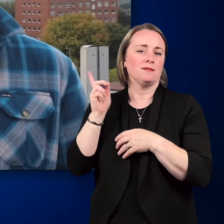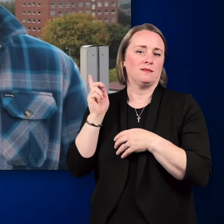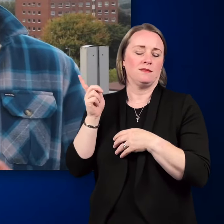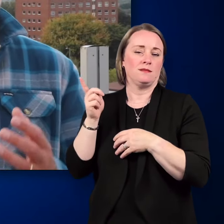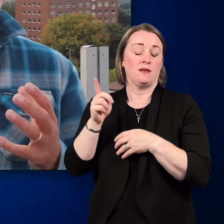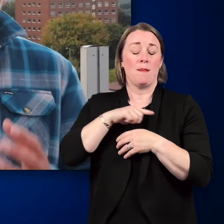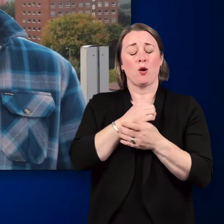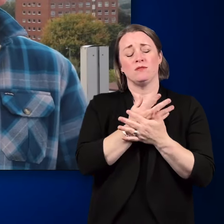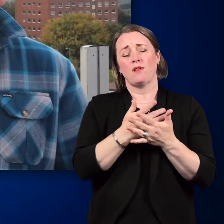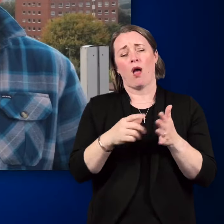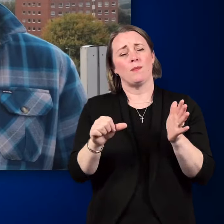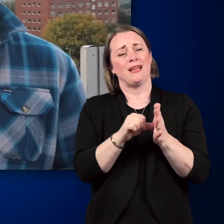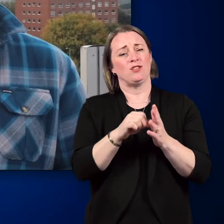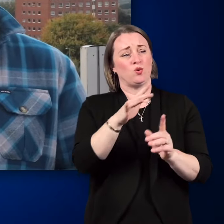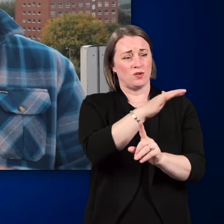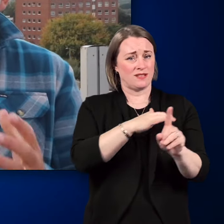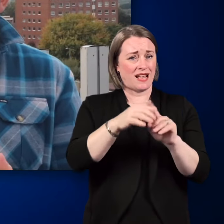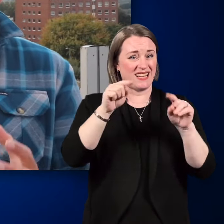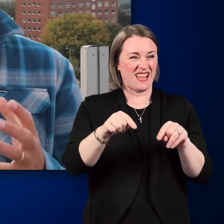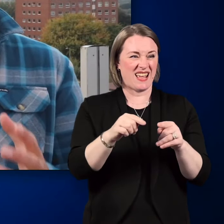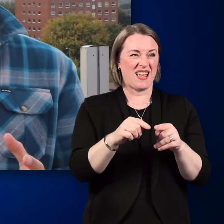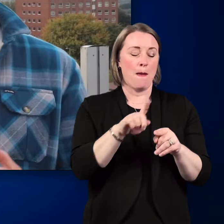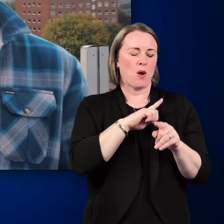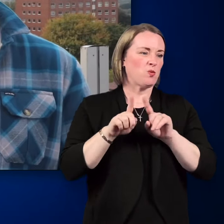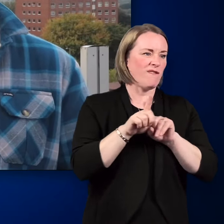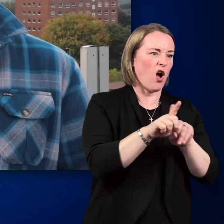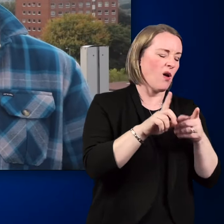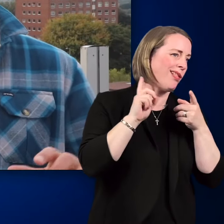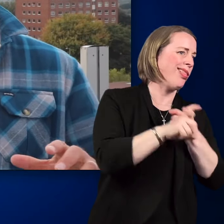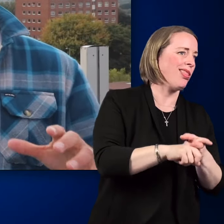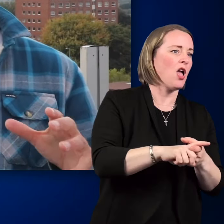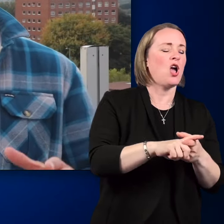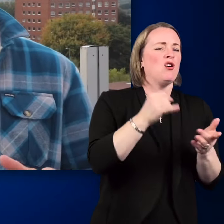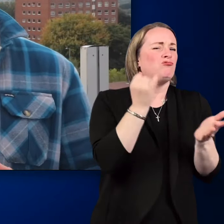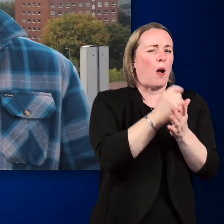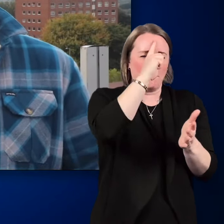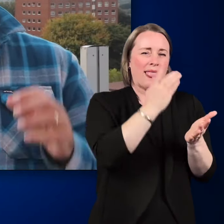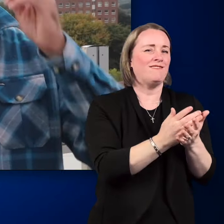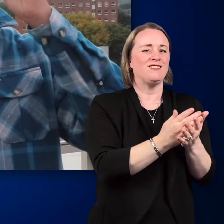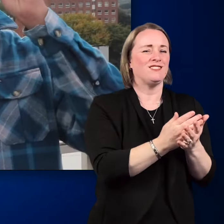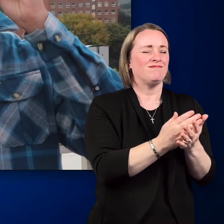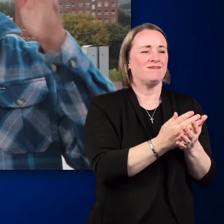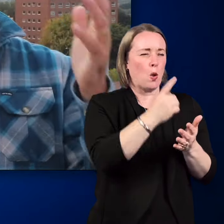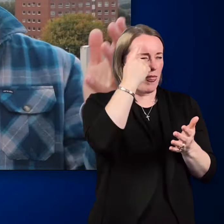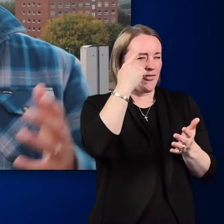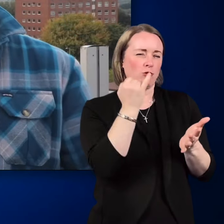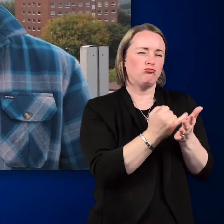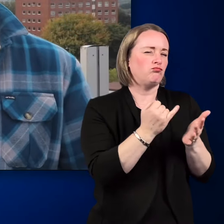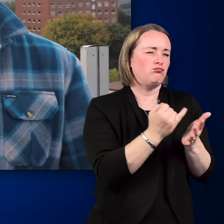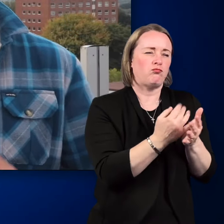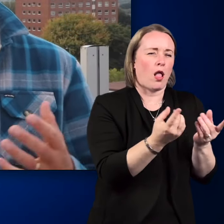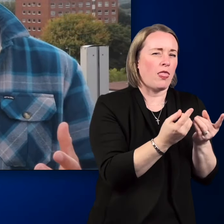society result from wrong thinking. We're chasing the wrong things. We think a certain course of attitude or